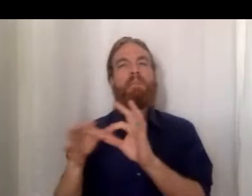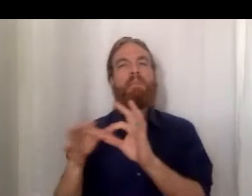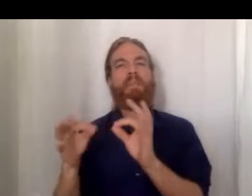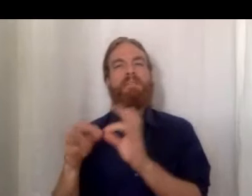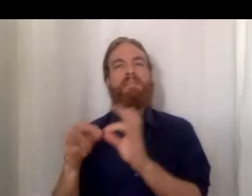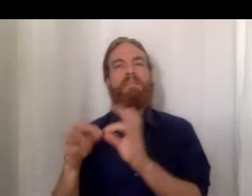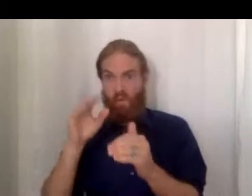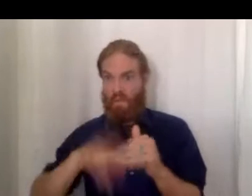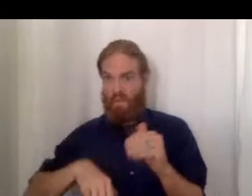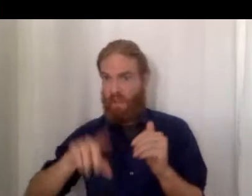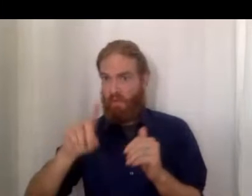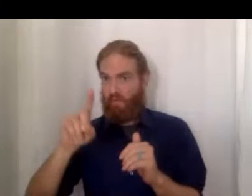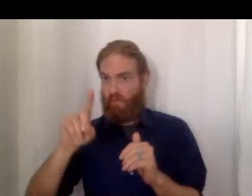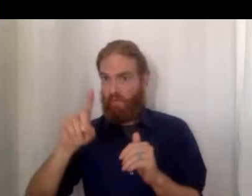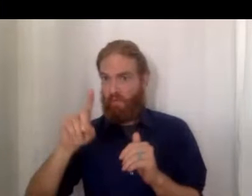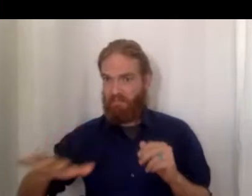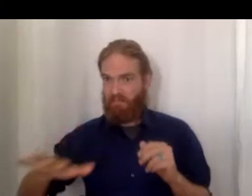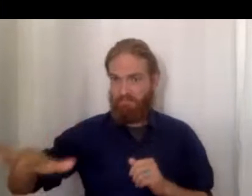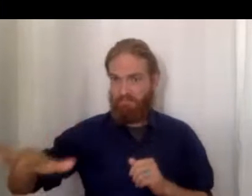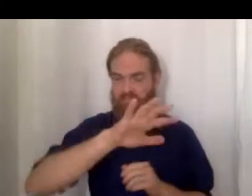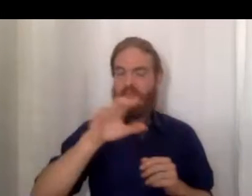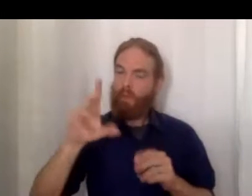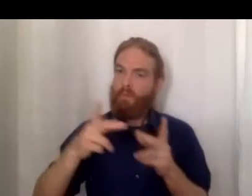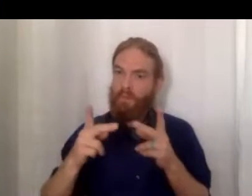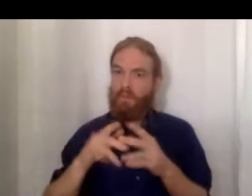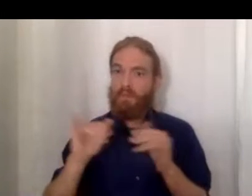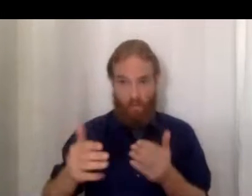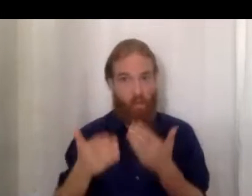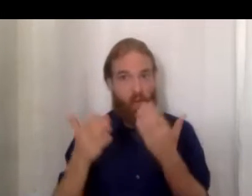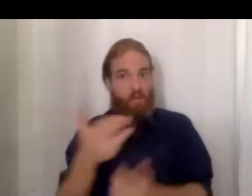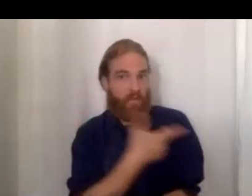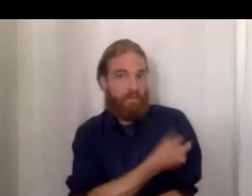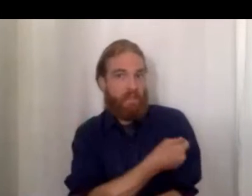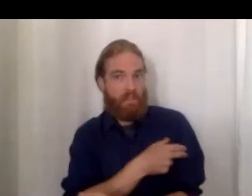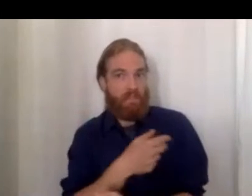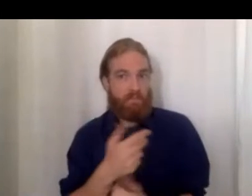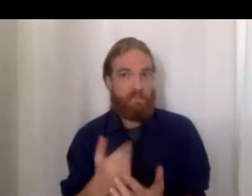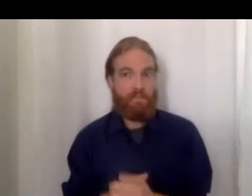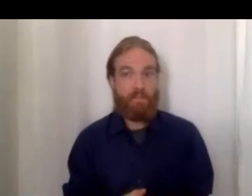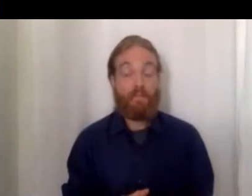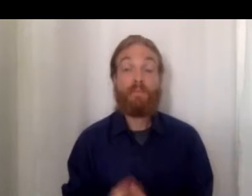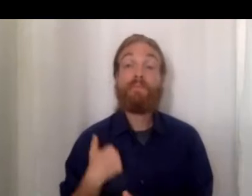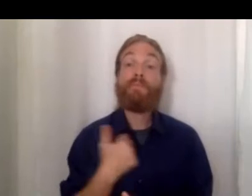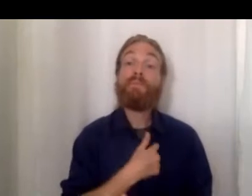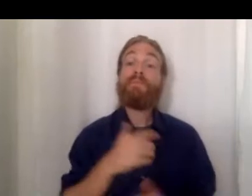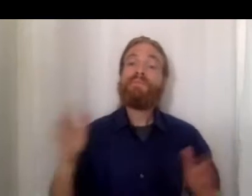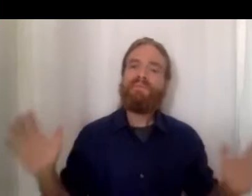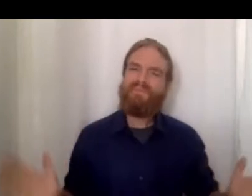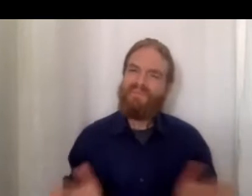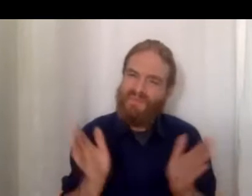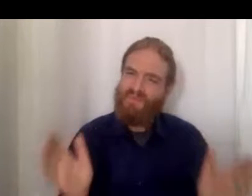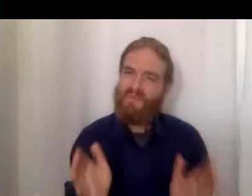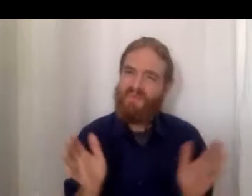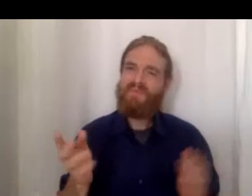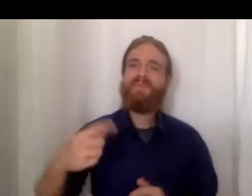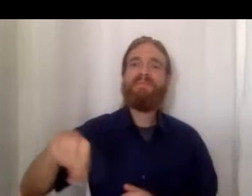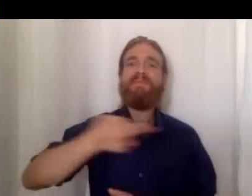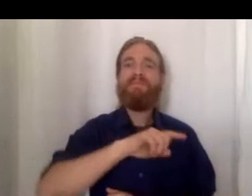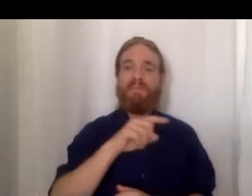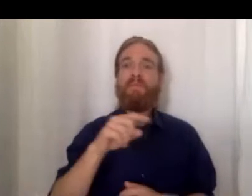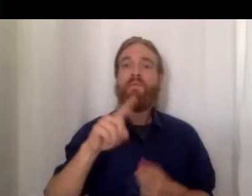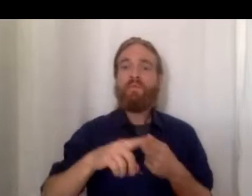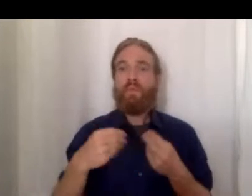COVID vaccine, and we're encouraging many providers to offer flu vaccine at that same time as we're heading into influenza